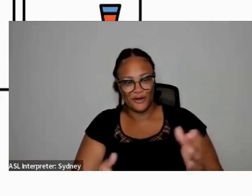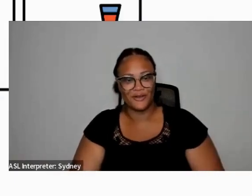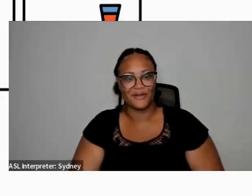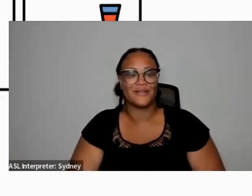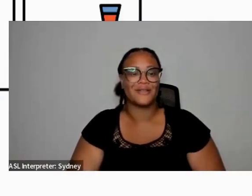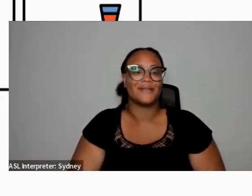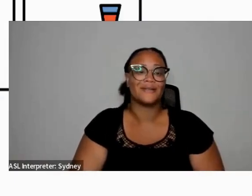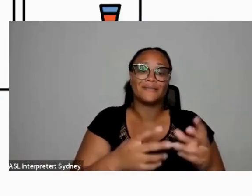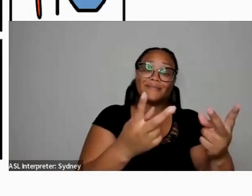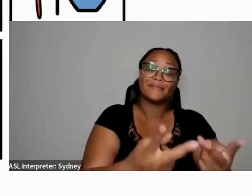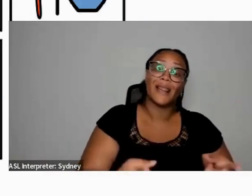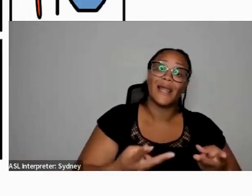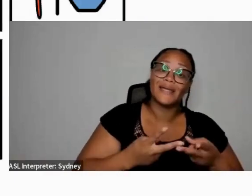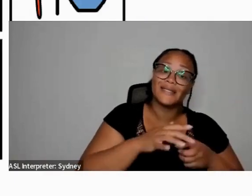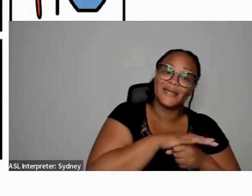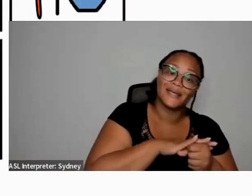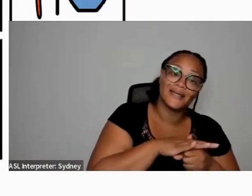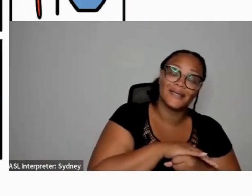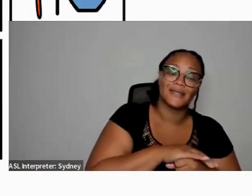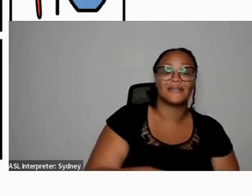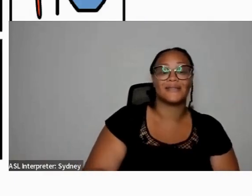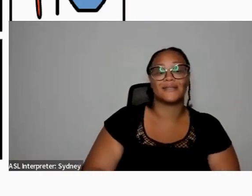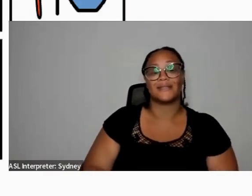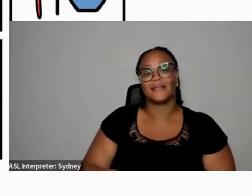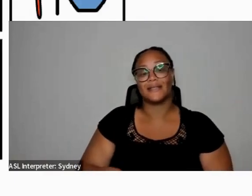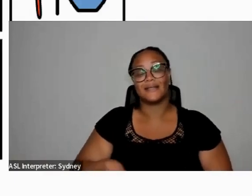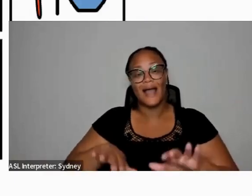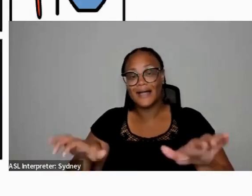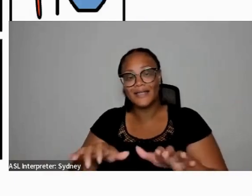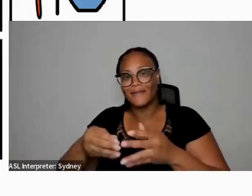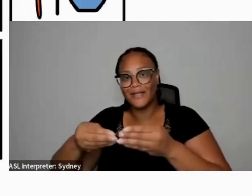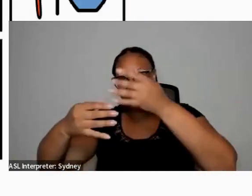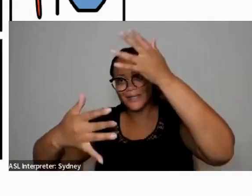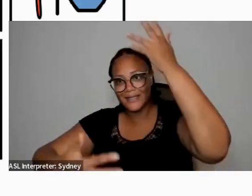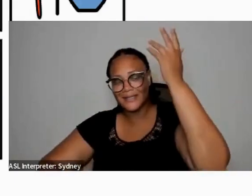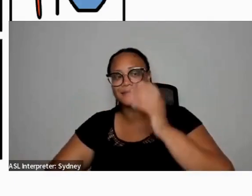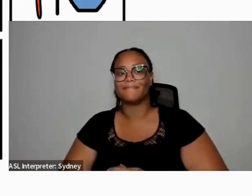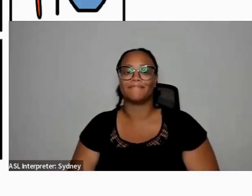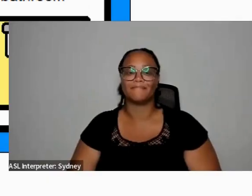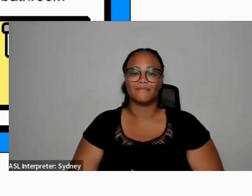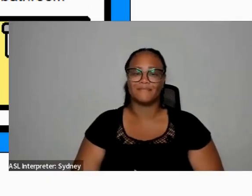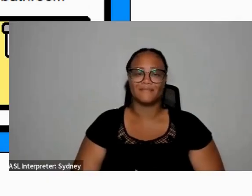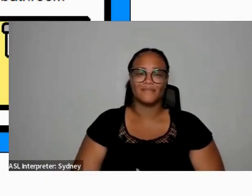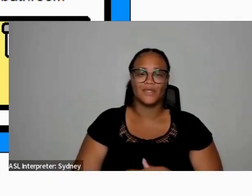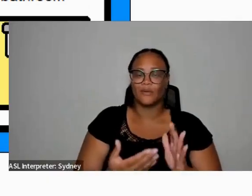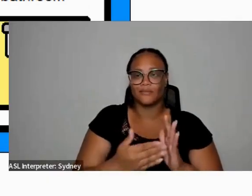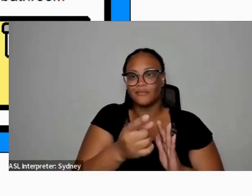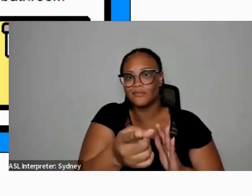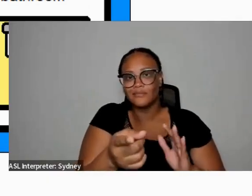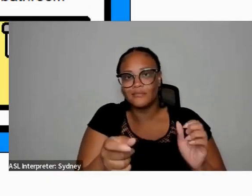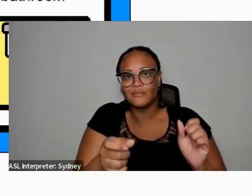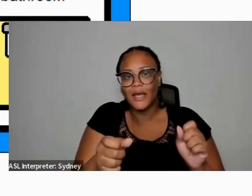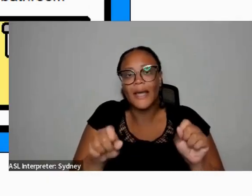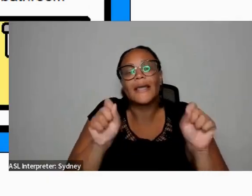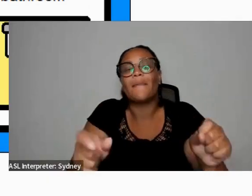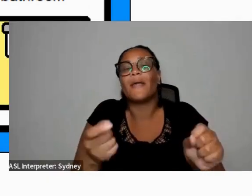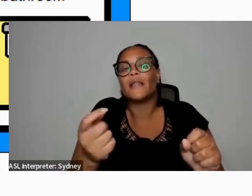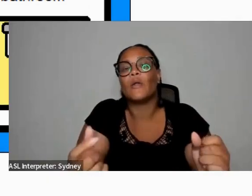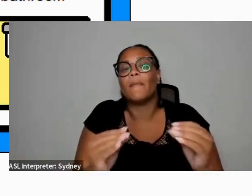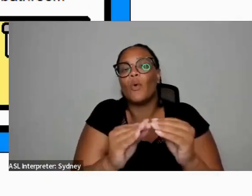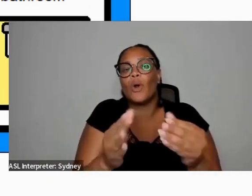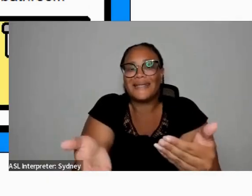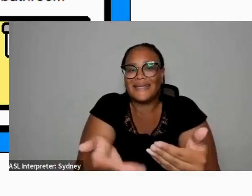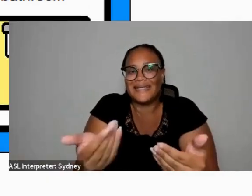some places, and different activities. So again, these could just make it a little bit easier